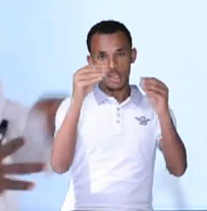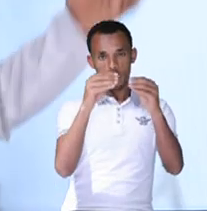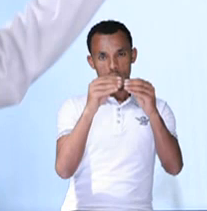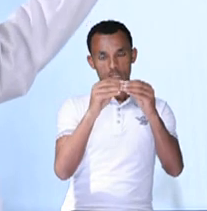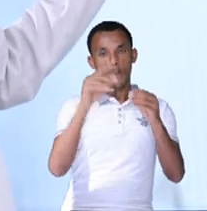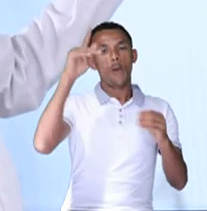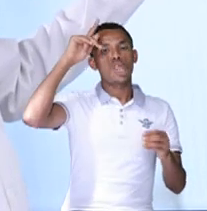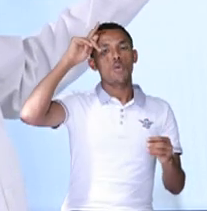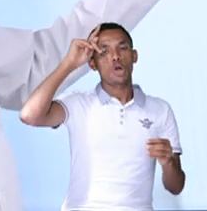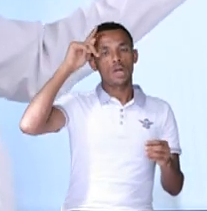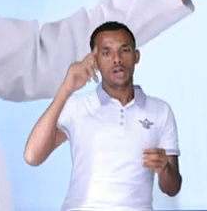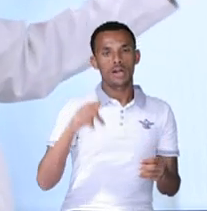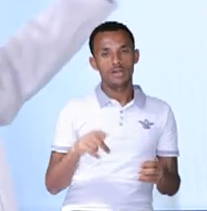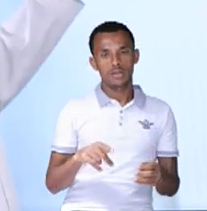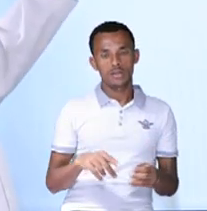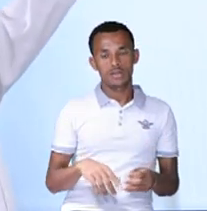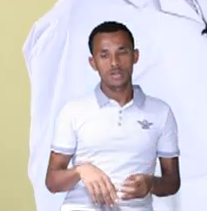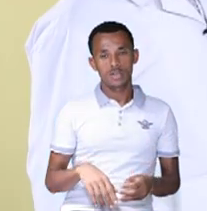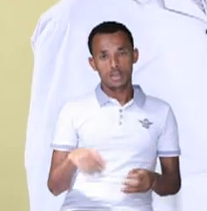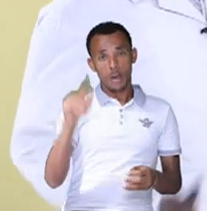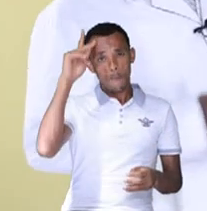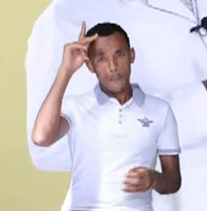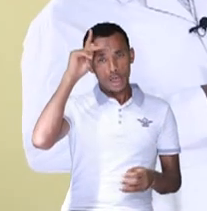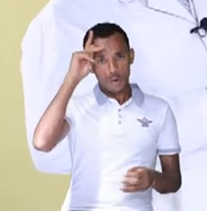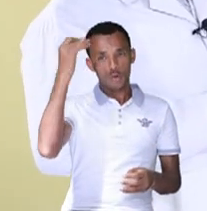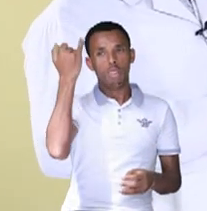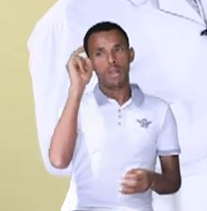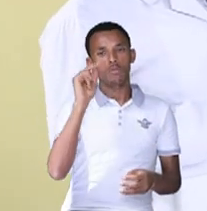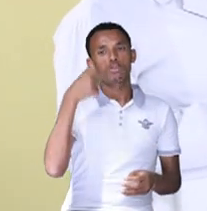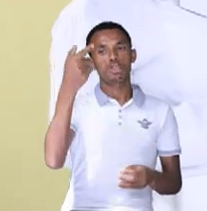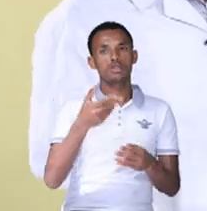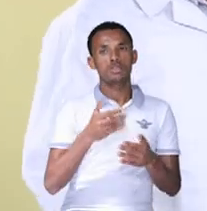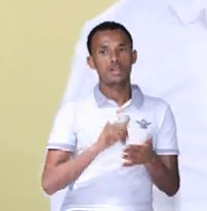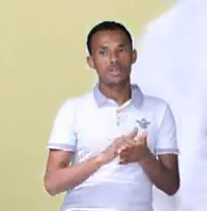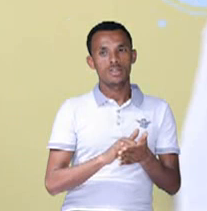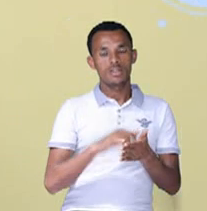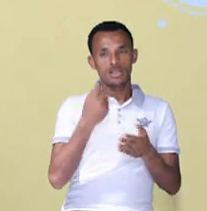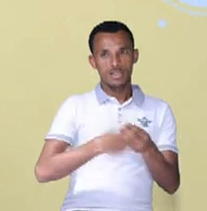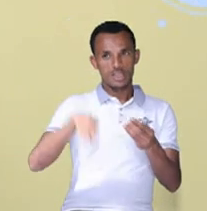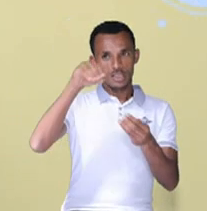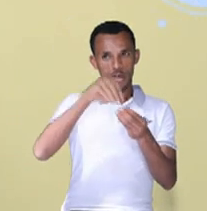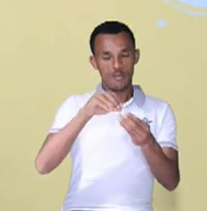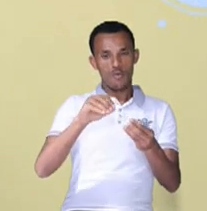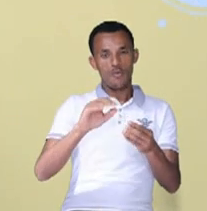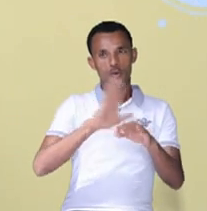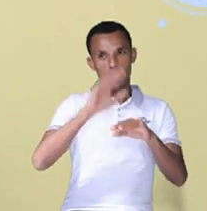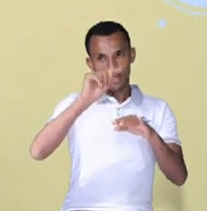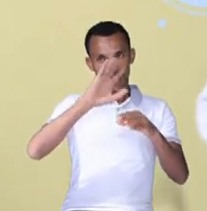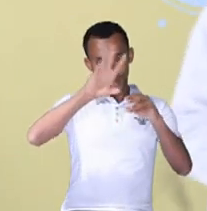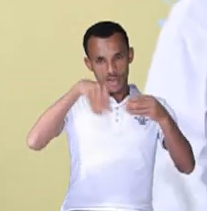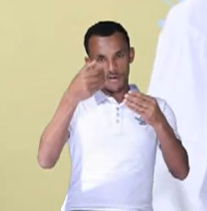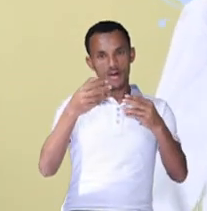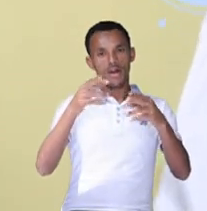mathematician Pythagoras. So the Pythagoras Theorem says that the sum of, on the given right